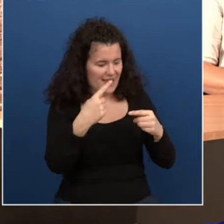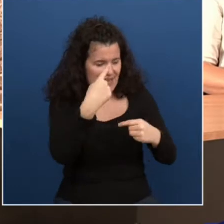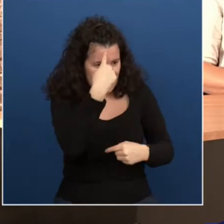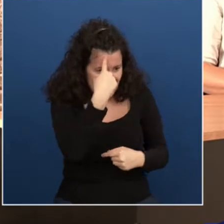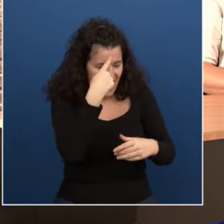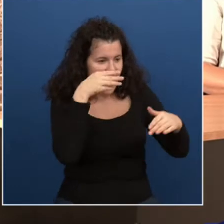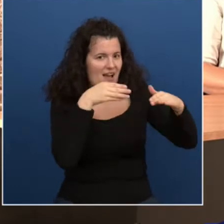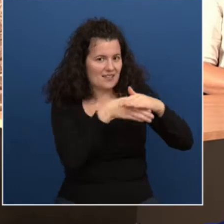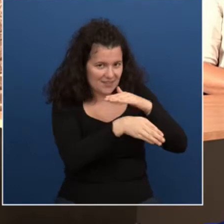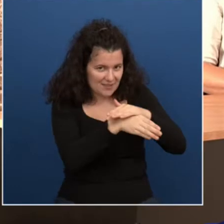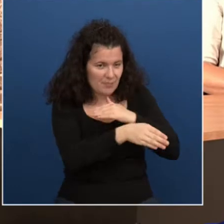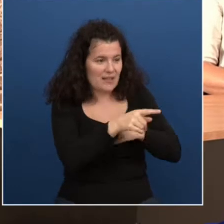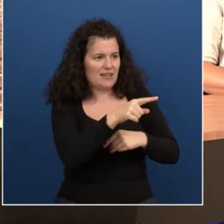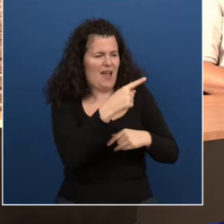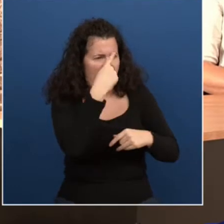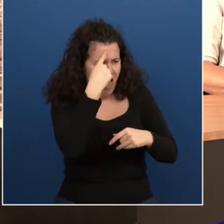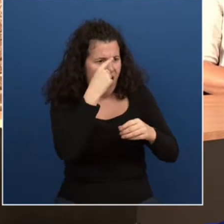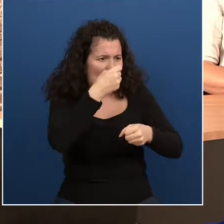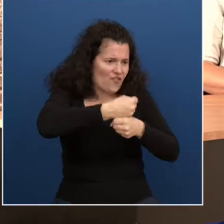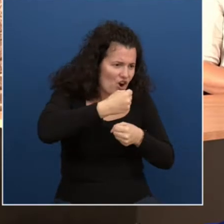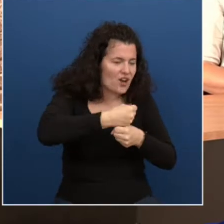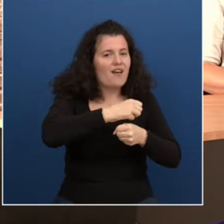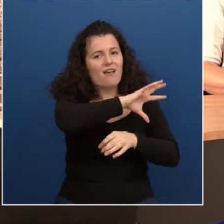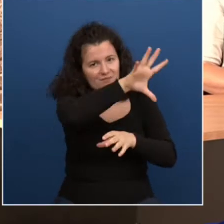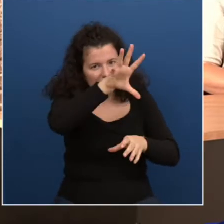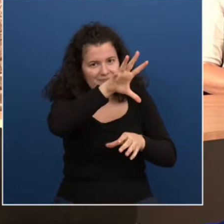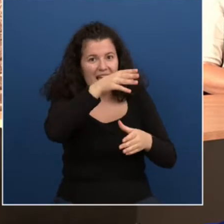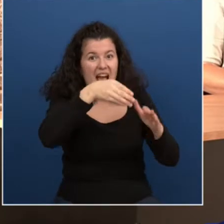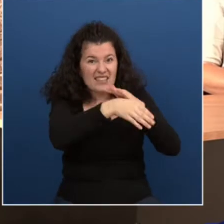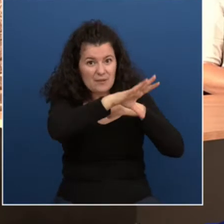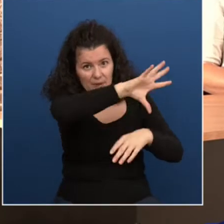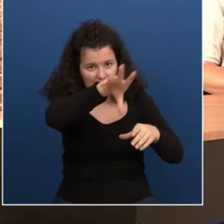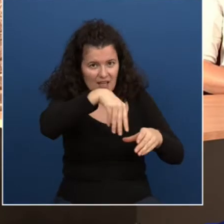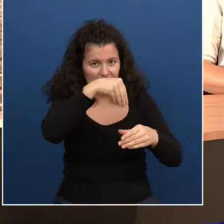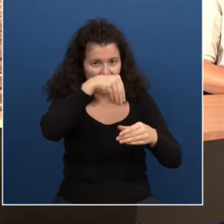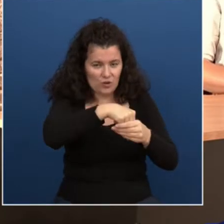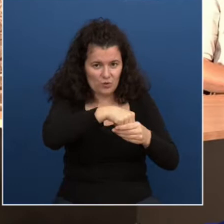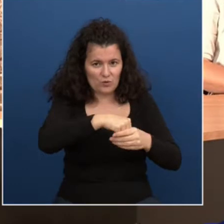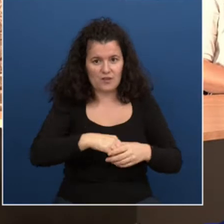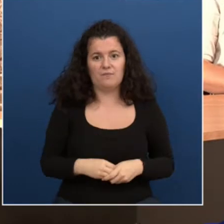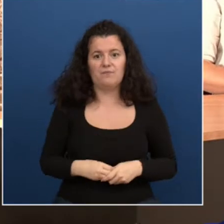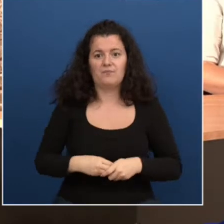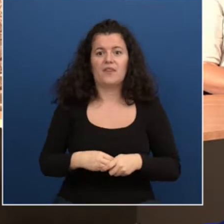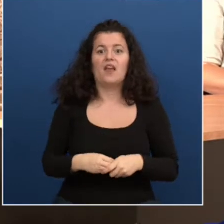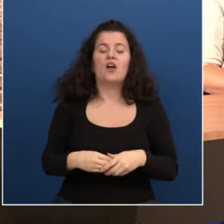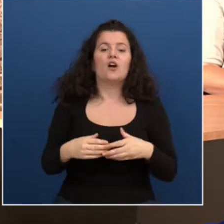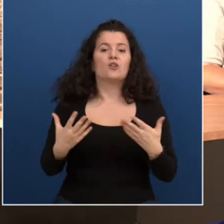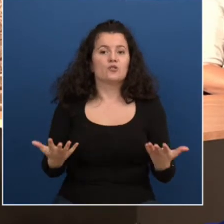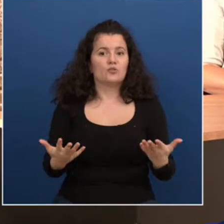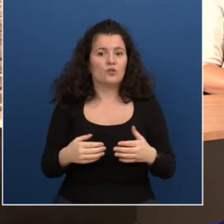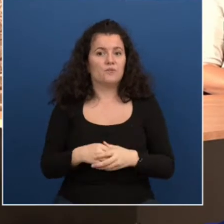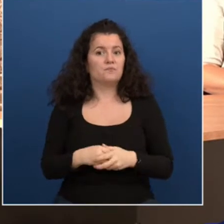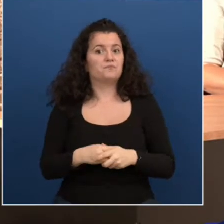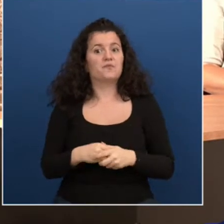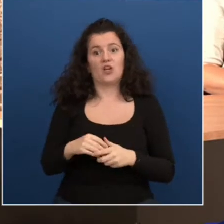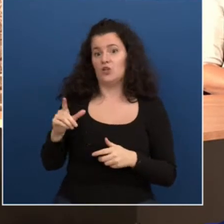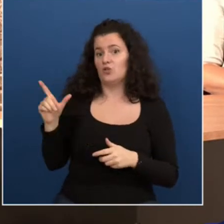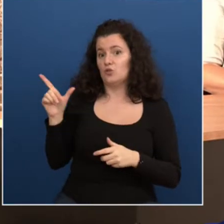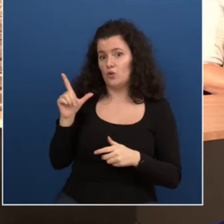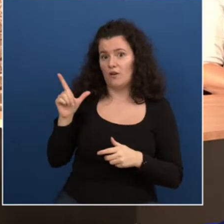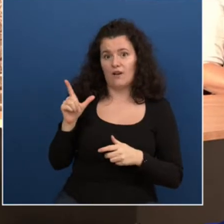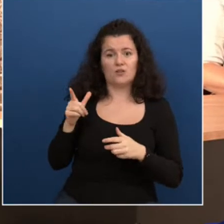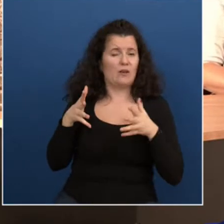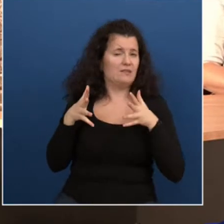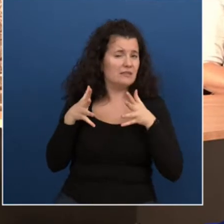sure all of you who are attending today have received this message from the presenters before us, but we'd be remiss not to emphasize this.